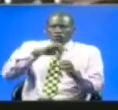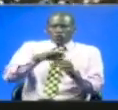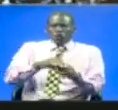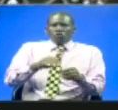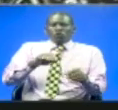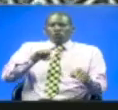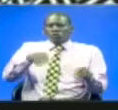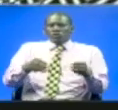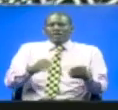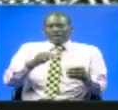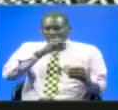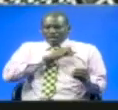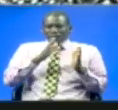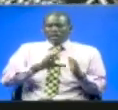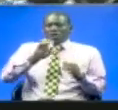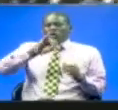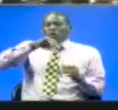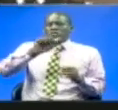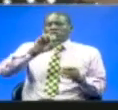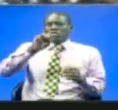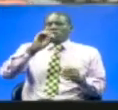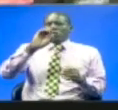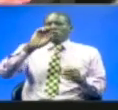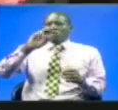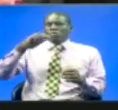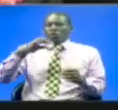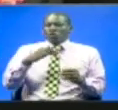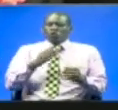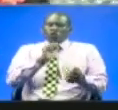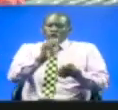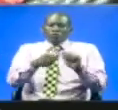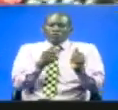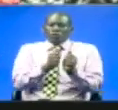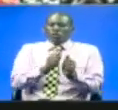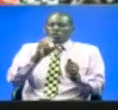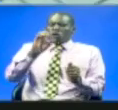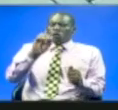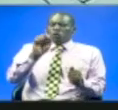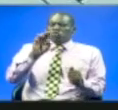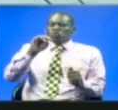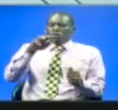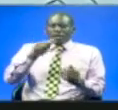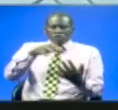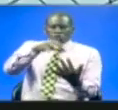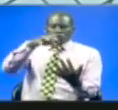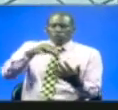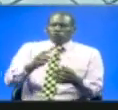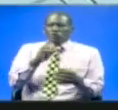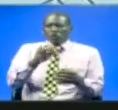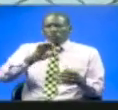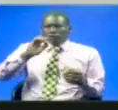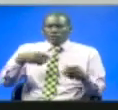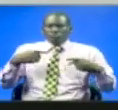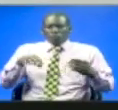Sospeter Ojaamong, who is facing a stiff competition from Funyula Member of Parliament Paul Otuoma in the primaries, was among the first people to